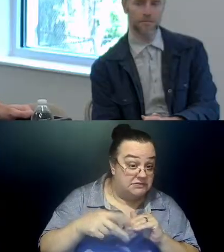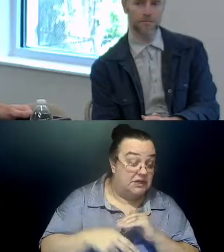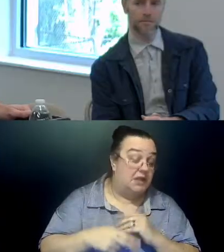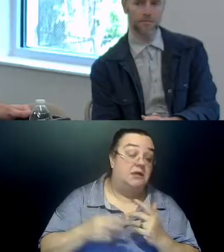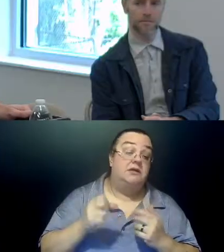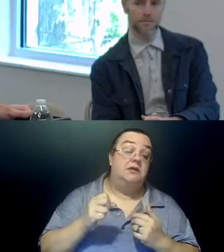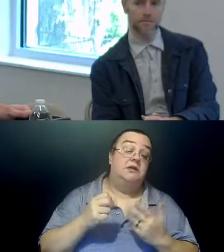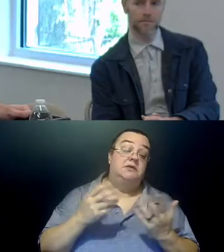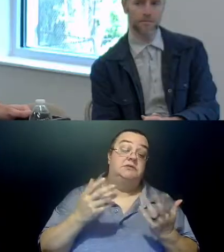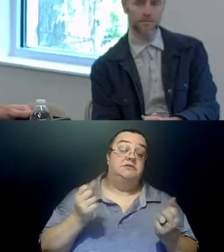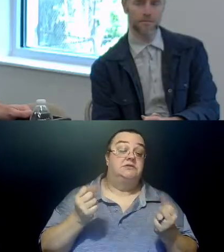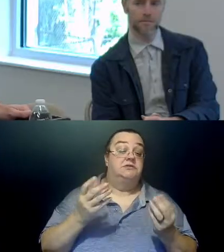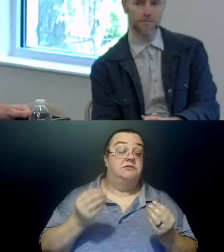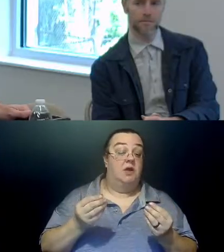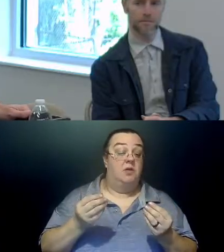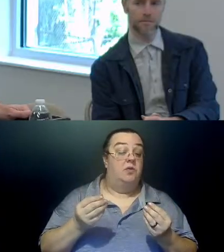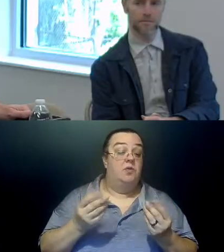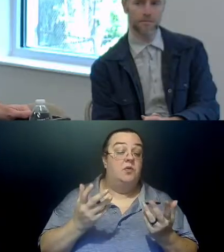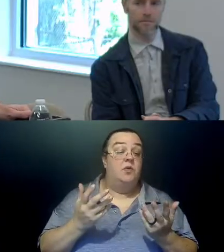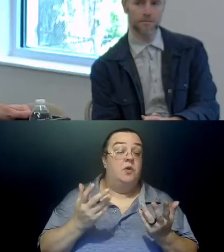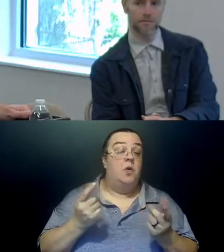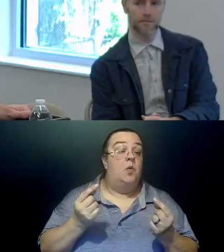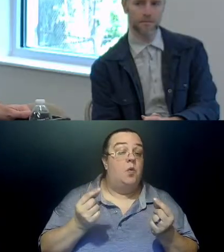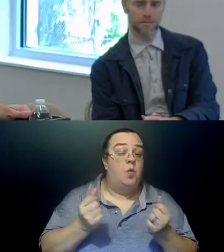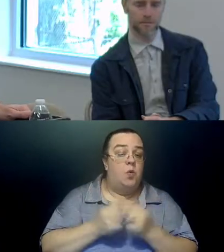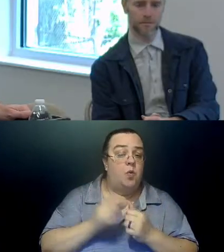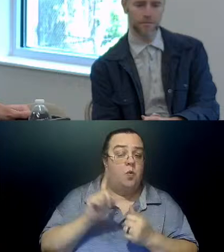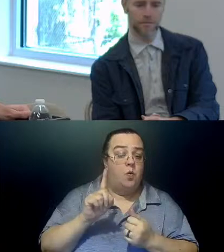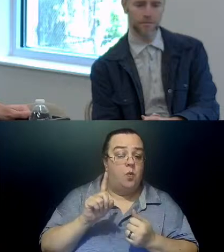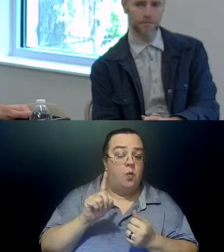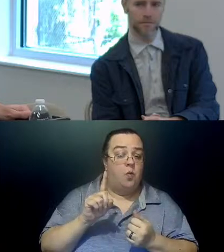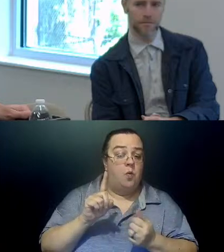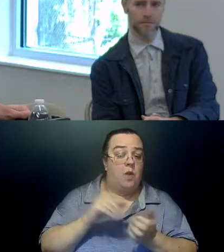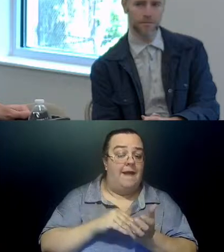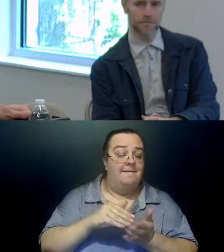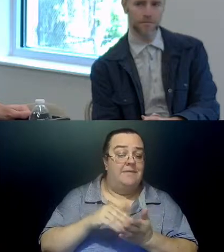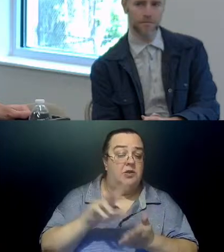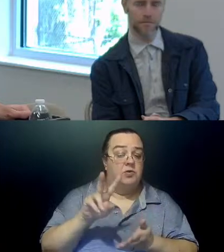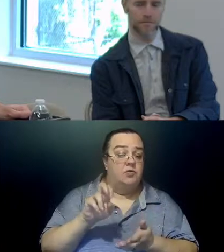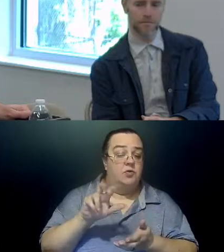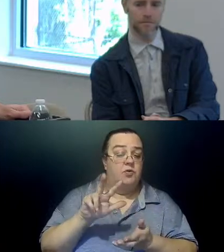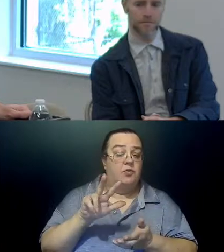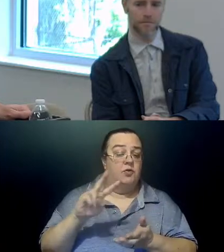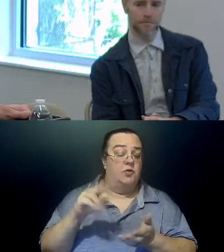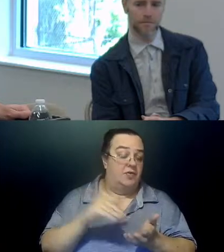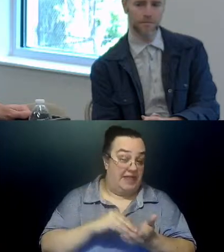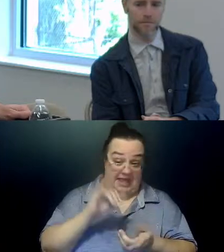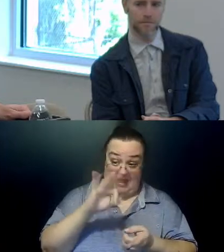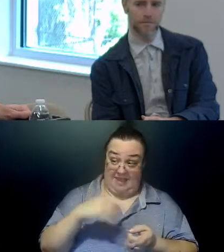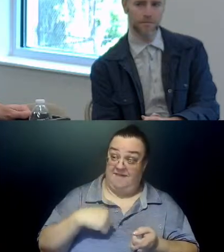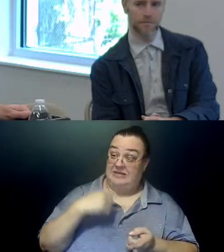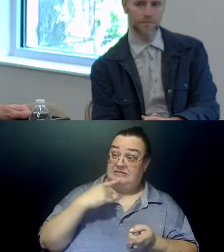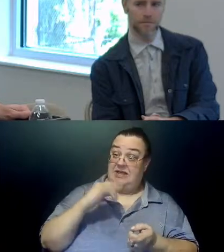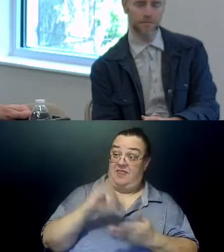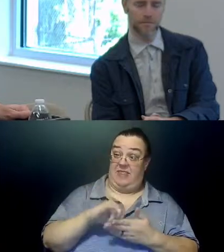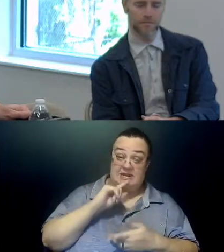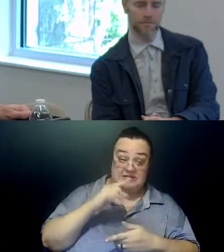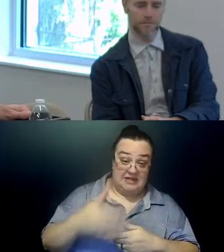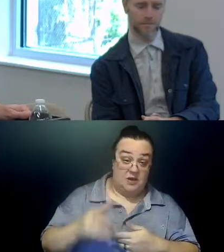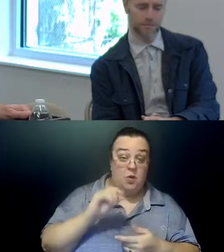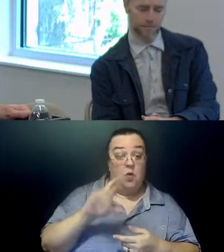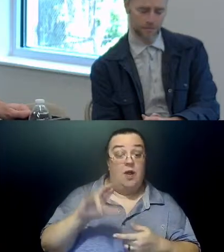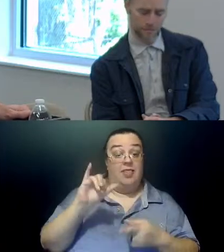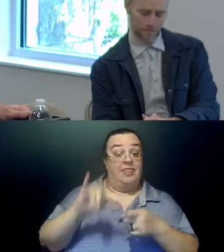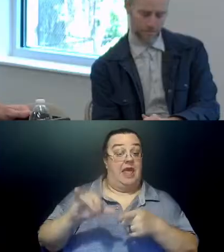stuff. So what do you do with $1,232,000 if I say it is there, or the auditor was